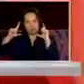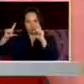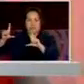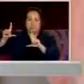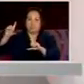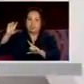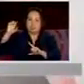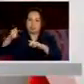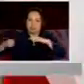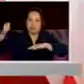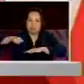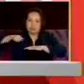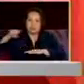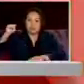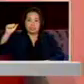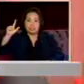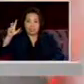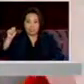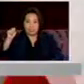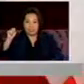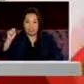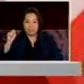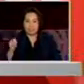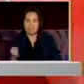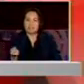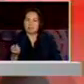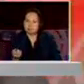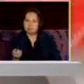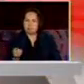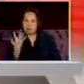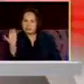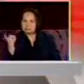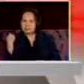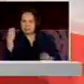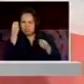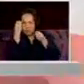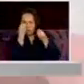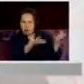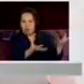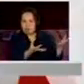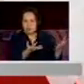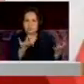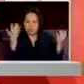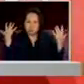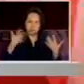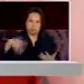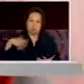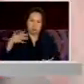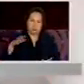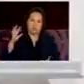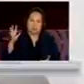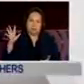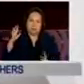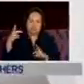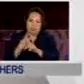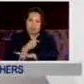assets are so huge, 50 times more than what he declared in cash. 2.4 million